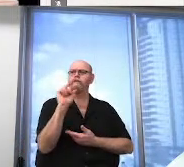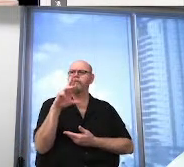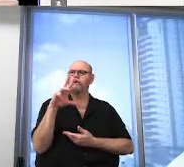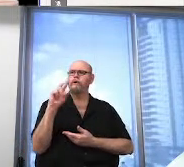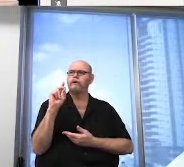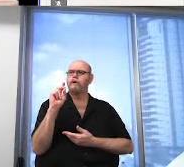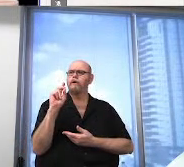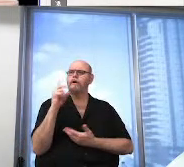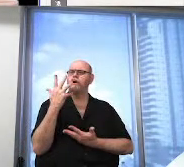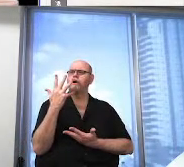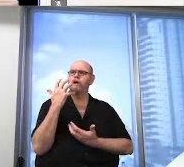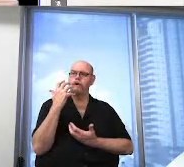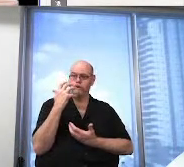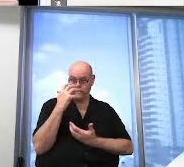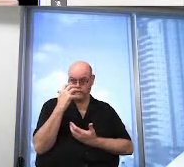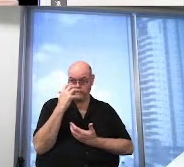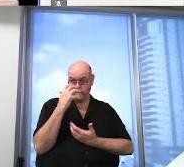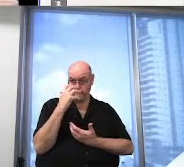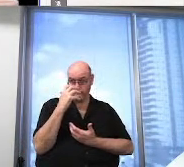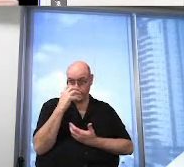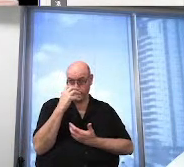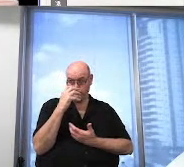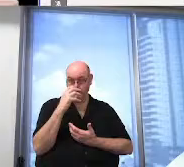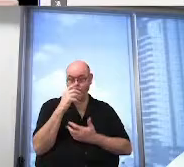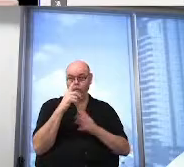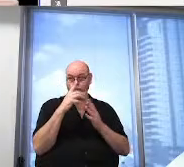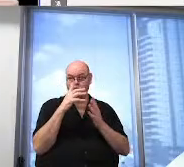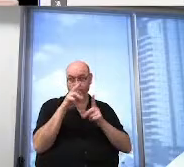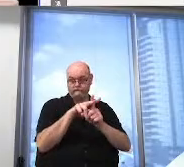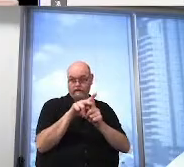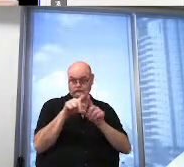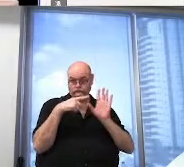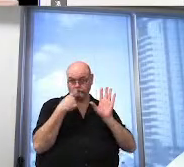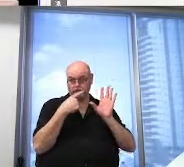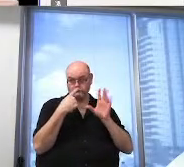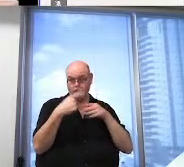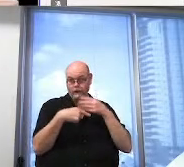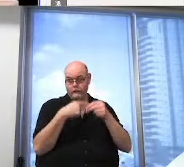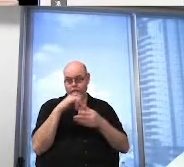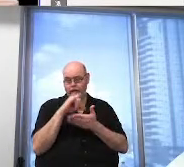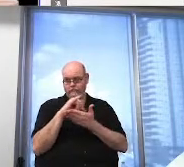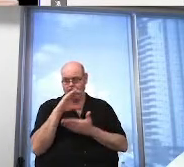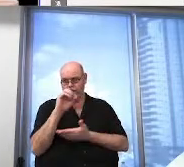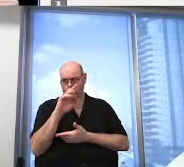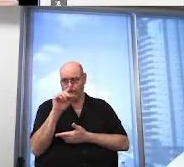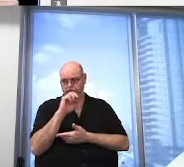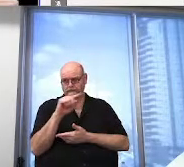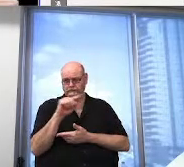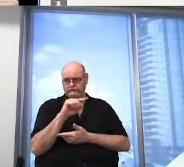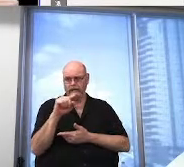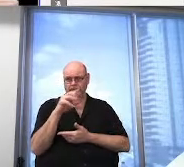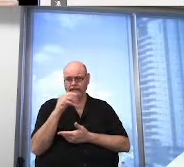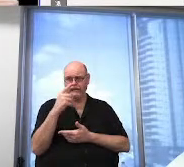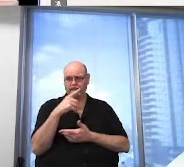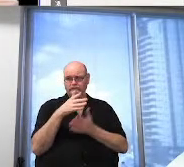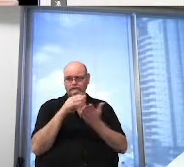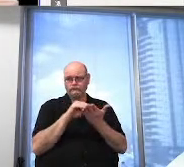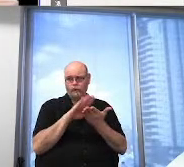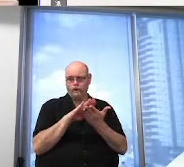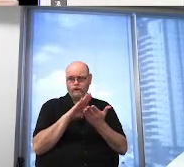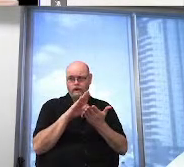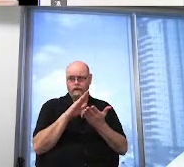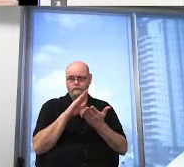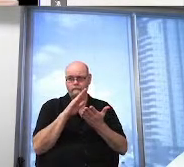Just for the record, Luma, Mr. Andrew Smith filed rebuttal testimony to the Cortez report. He's the Luma representative, noted